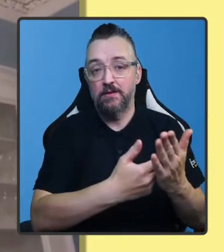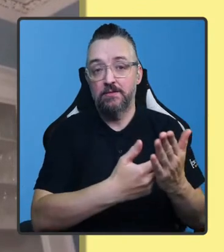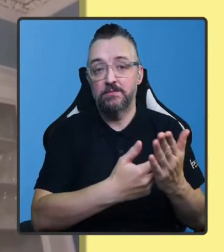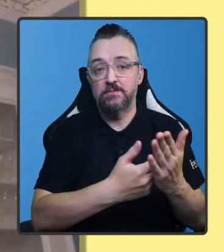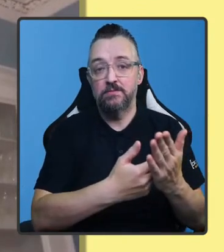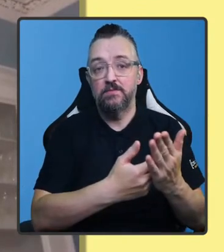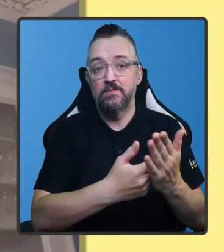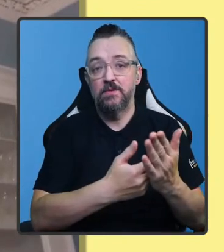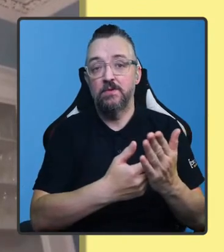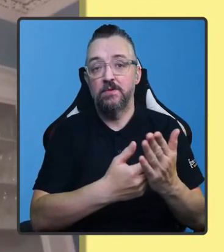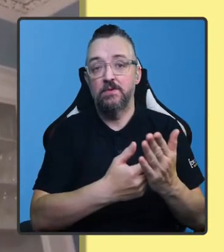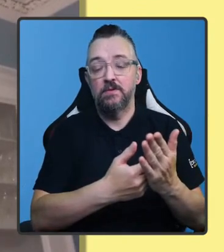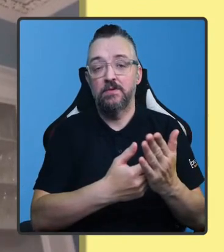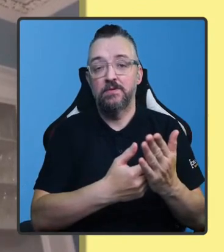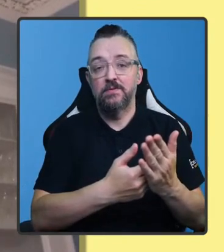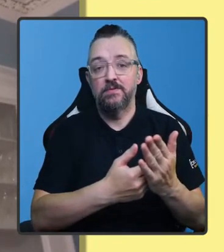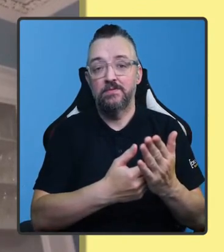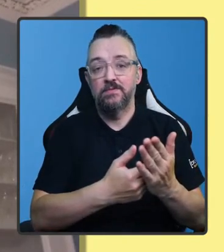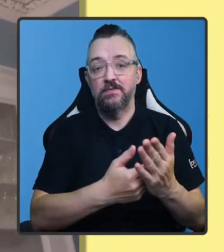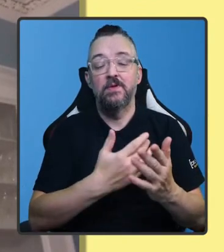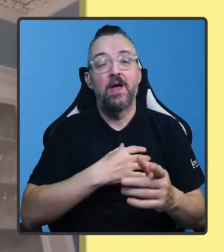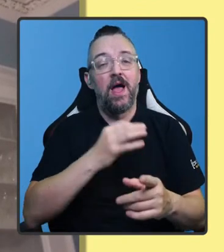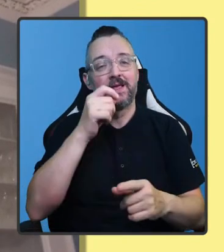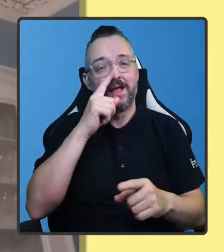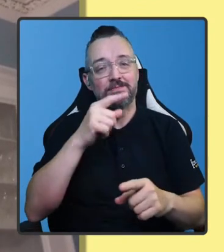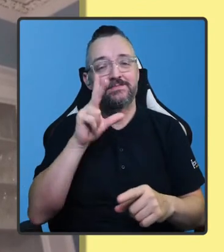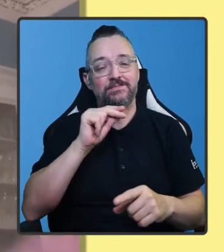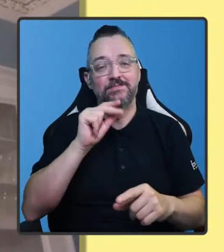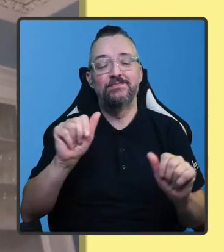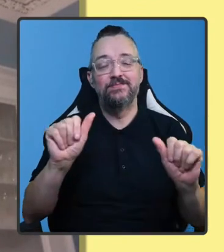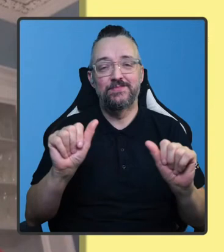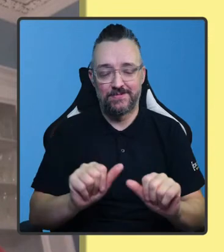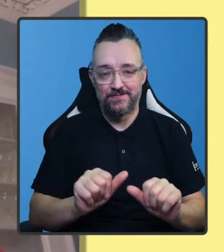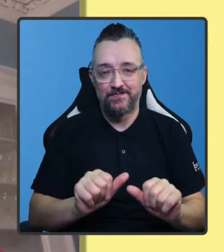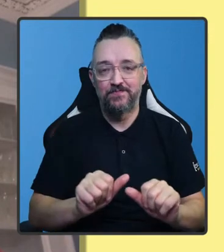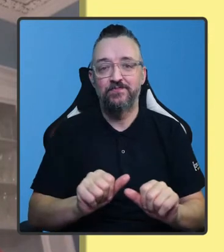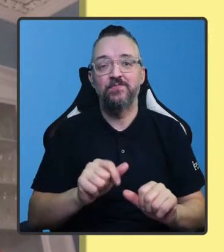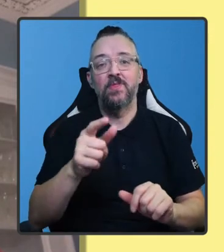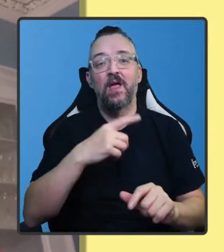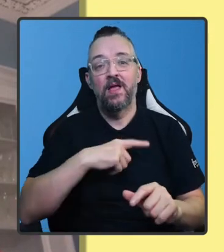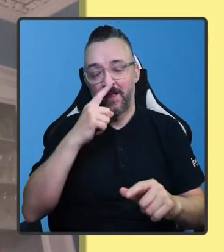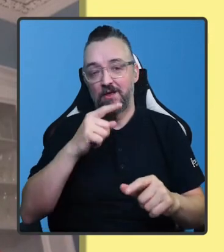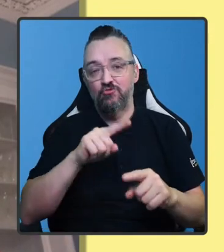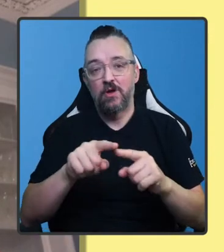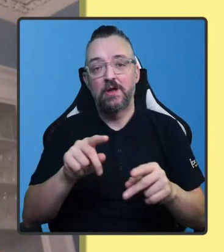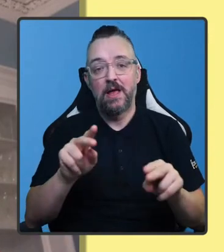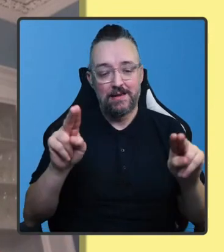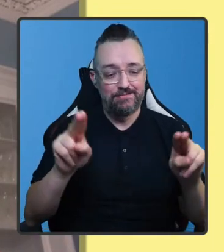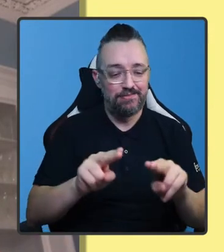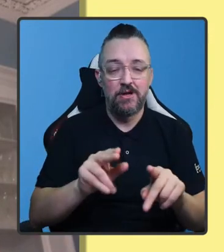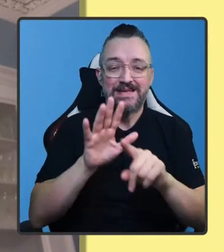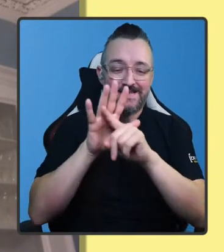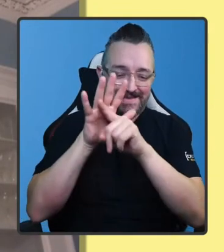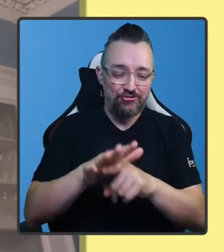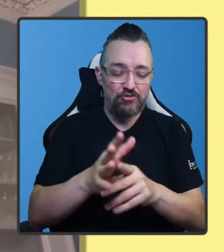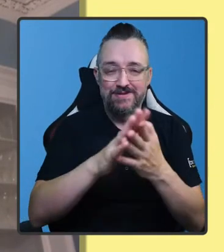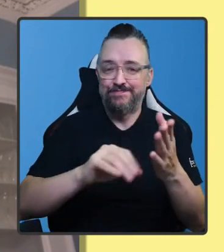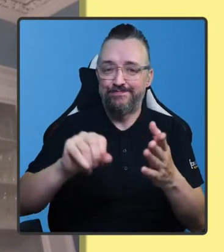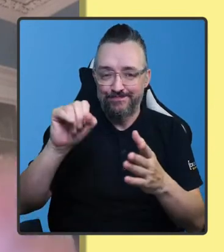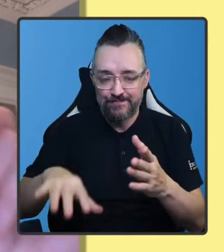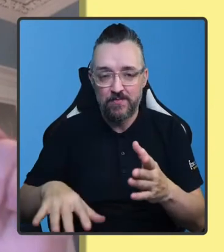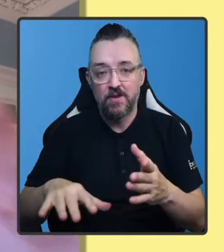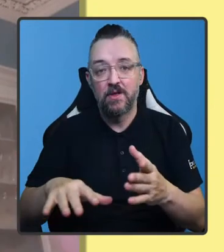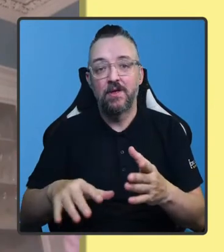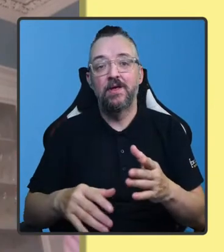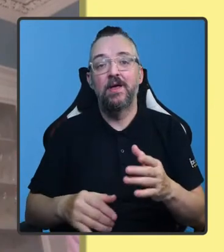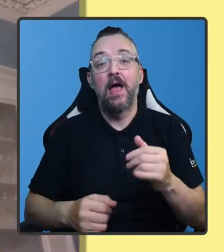law the UN Convention on the Elimination of All Forms of Discrimination Against Women, last